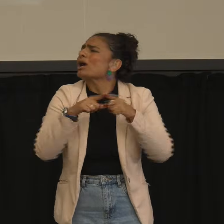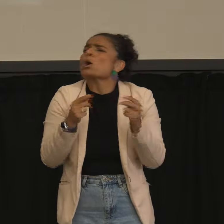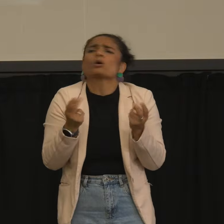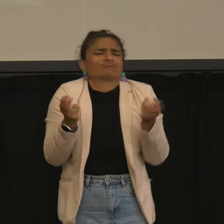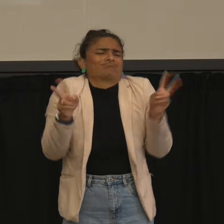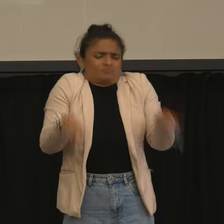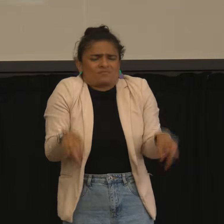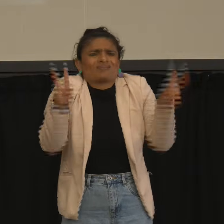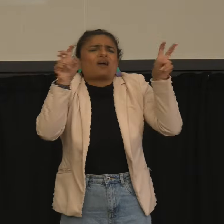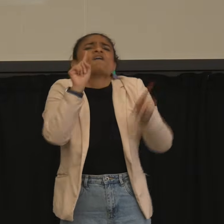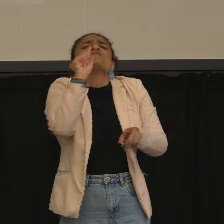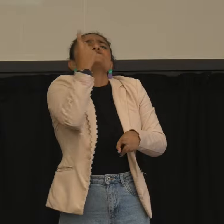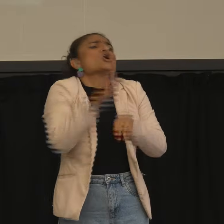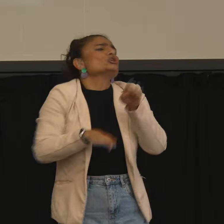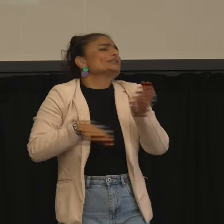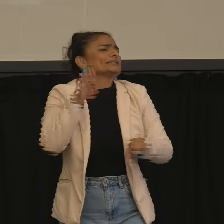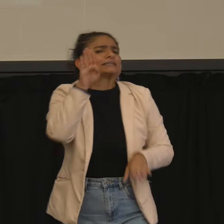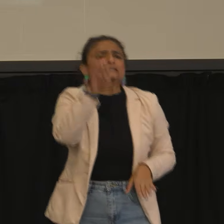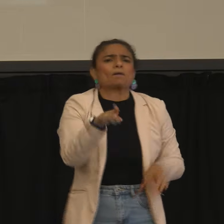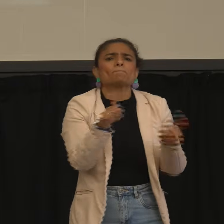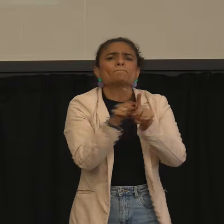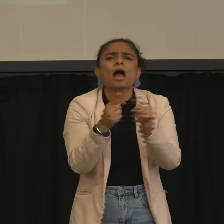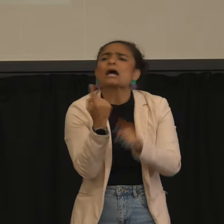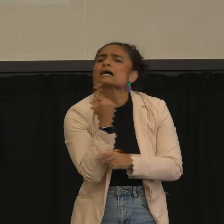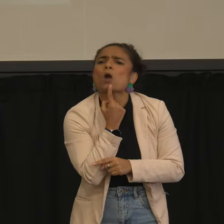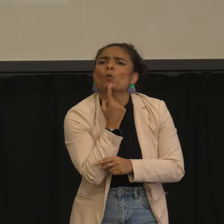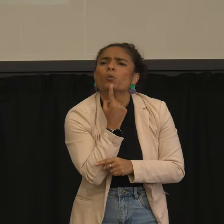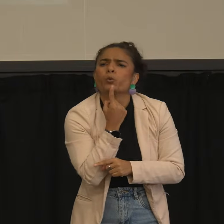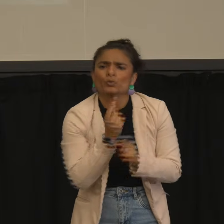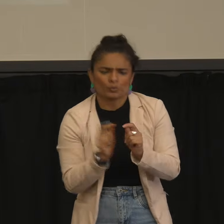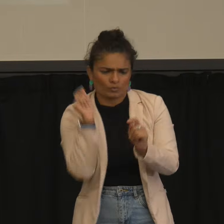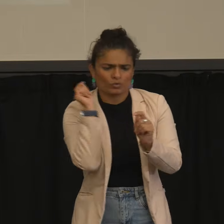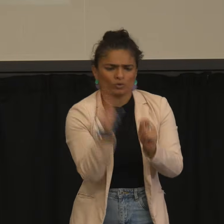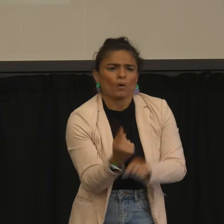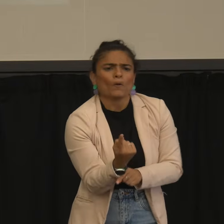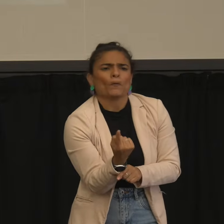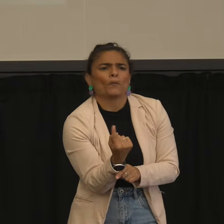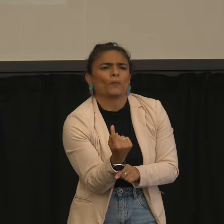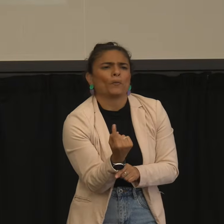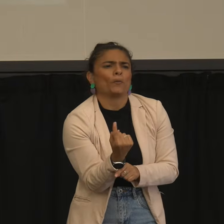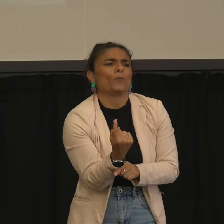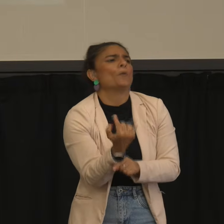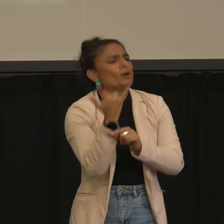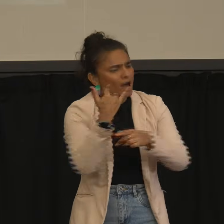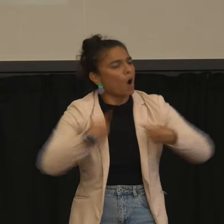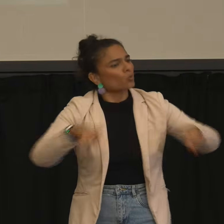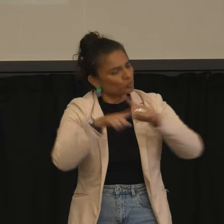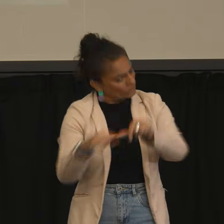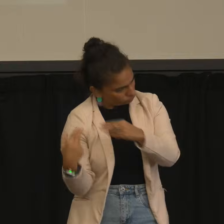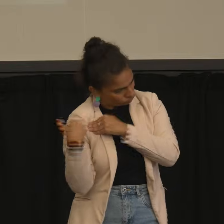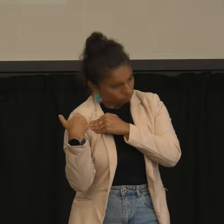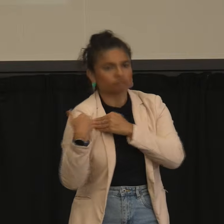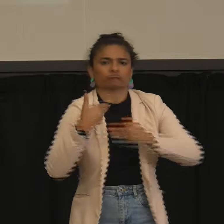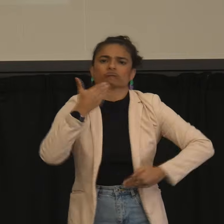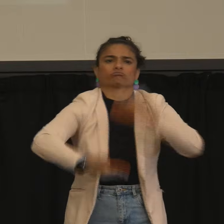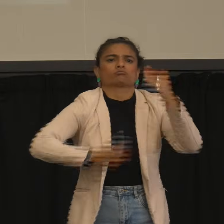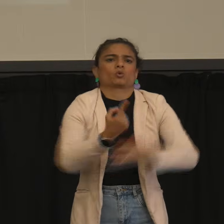to share this. Or this is, like I said, this is just the first step. It's just